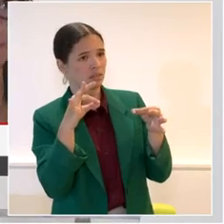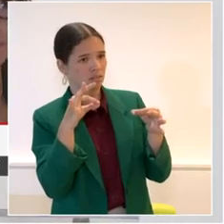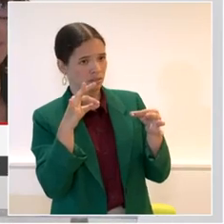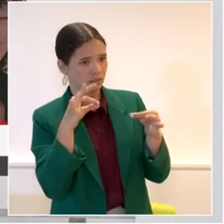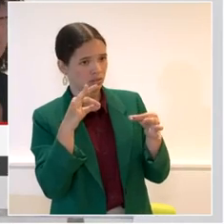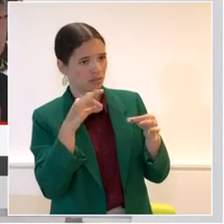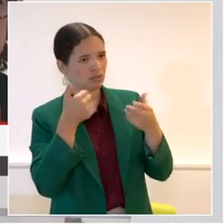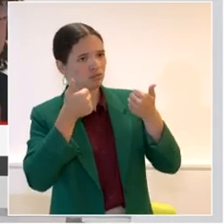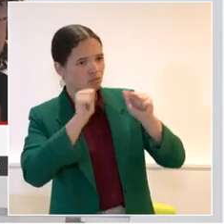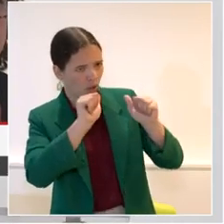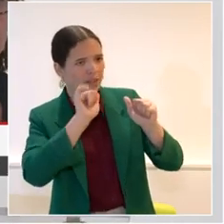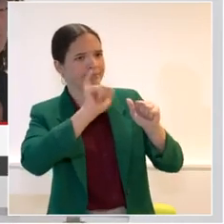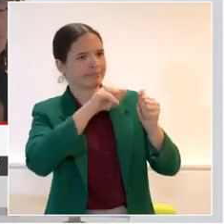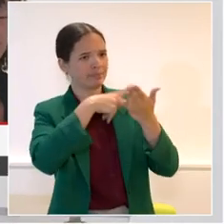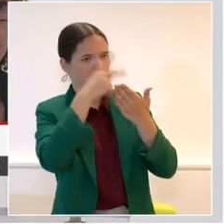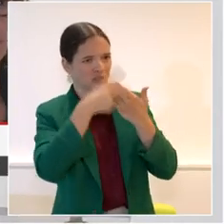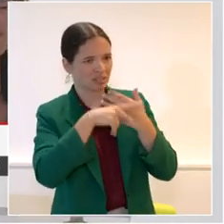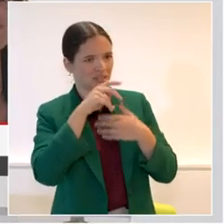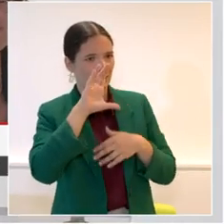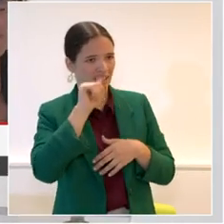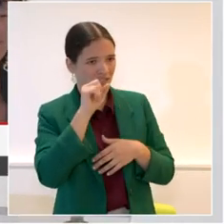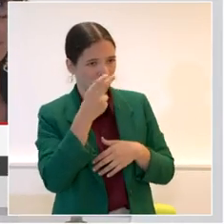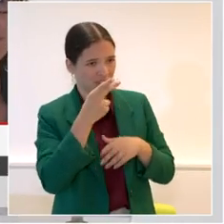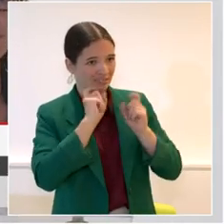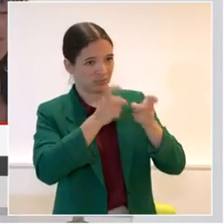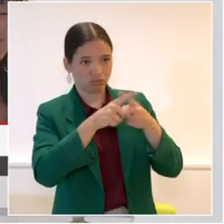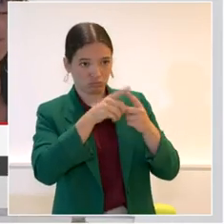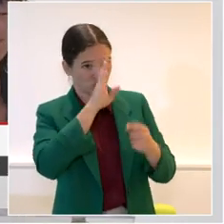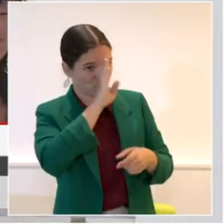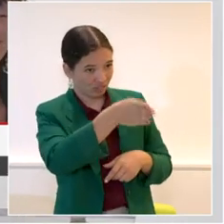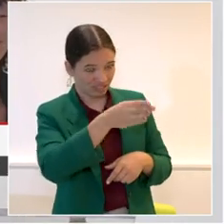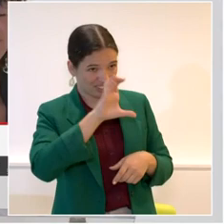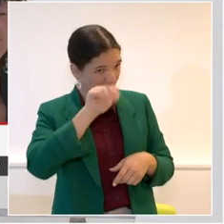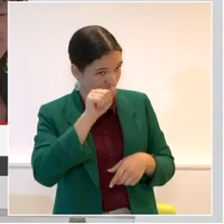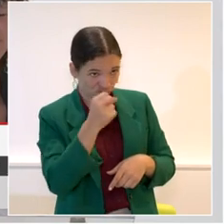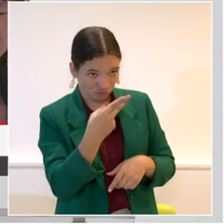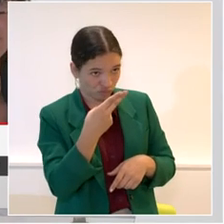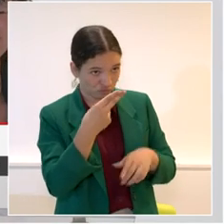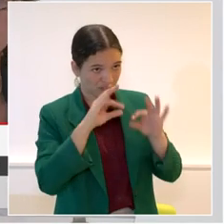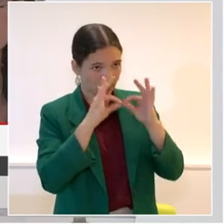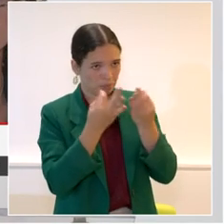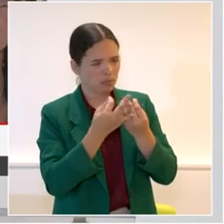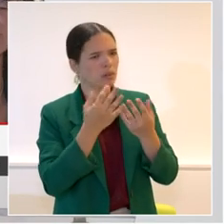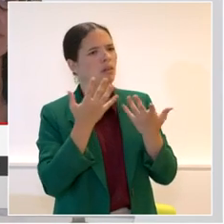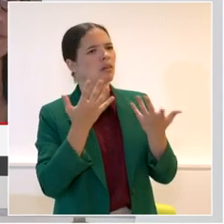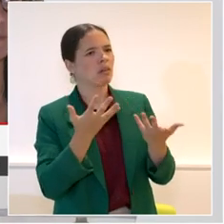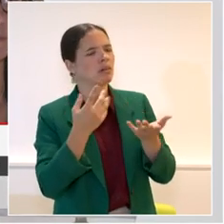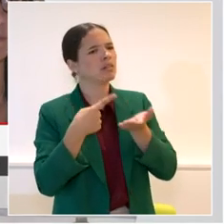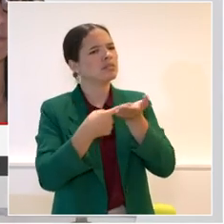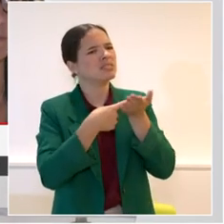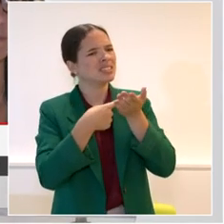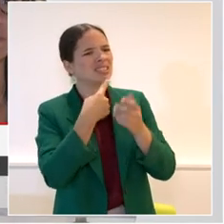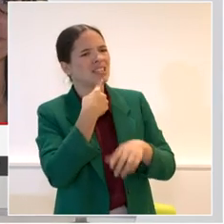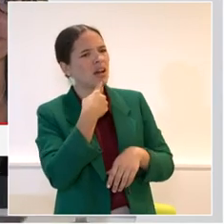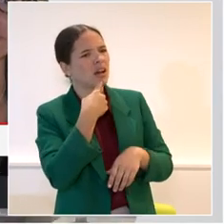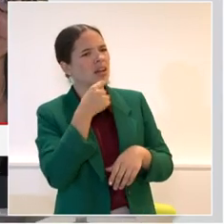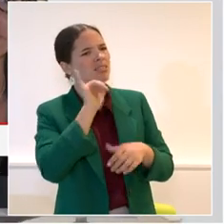get cash directly in the hands of families who need it. Can you talk about that approach and strategy? Why that